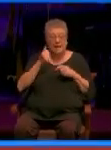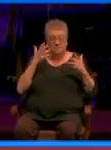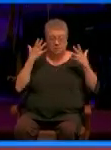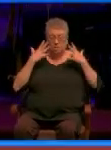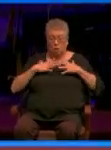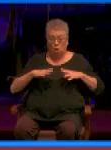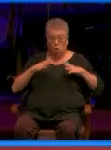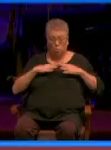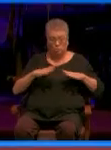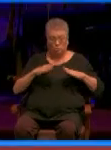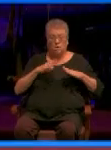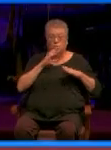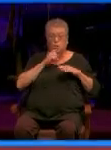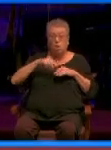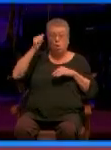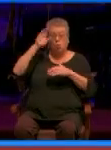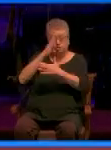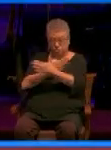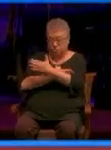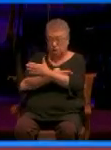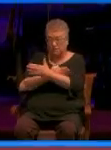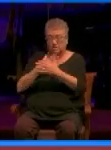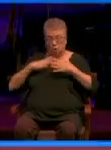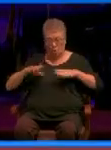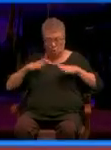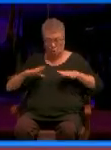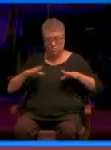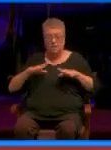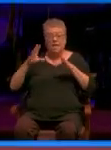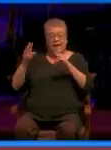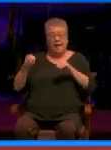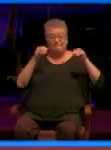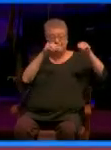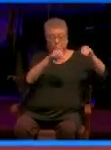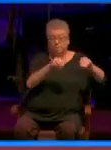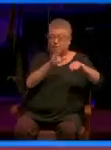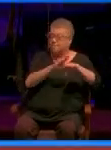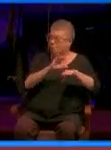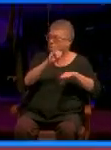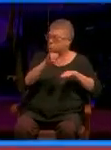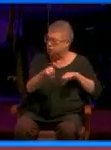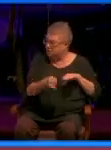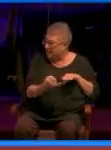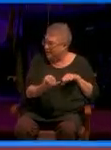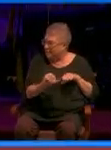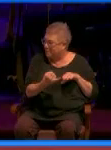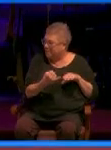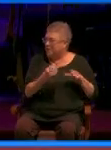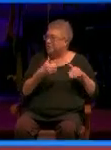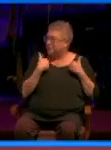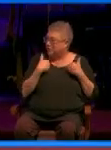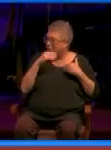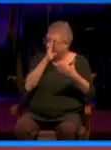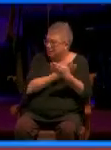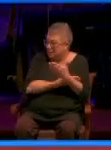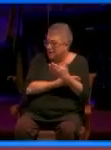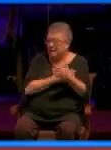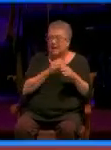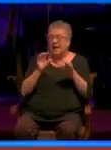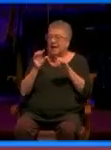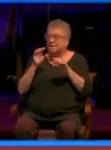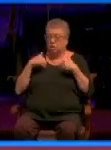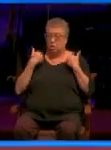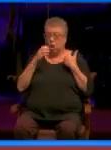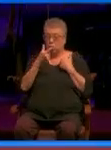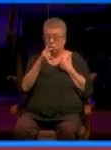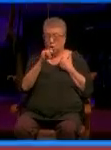Esau, her older son, which were with her in the house, and put them on Jacob, her youngest son. And the skins of the young goats